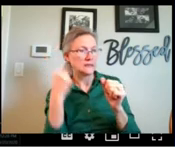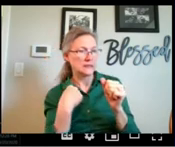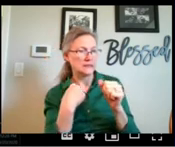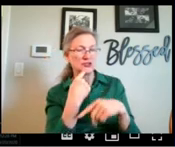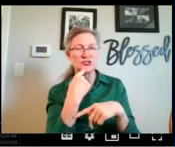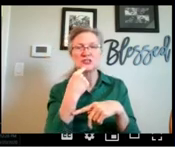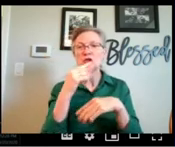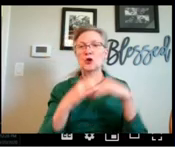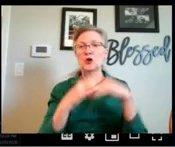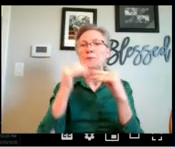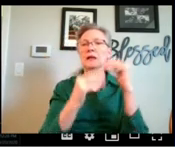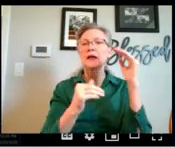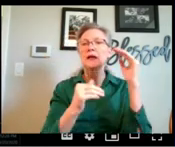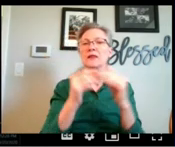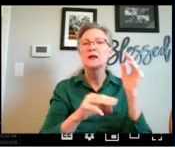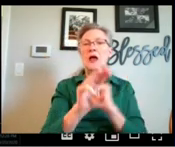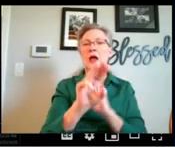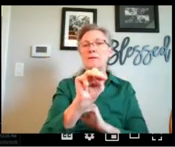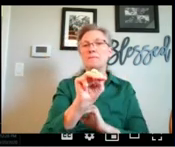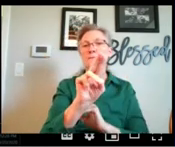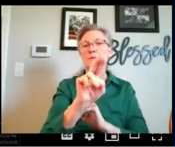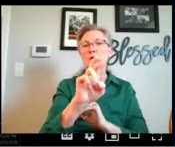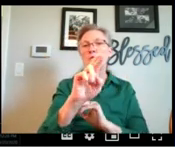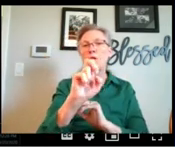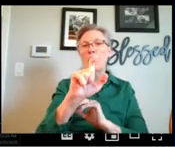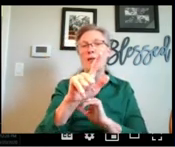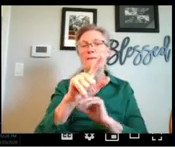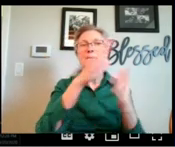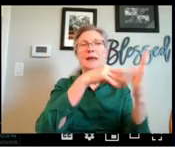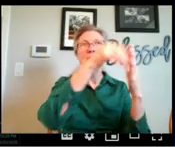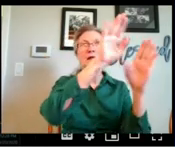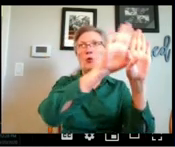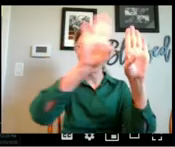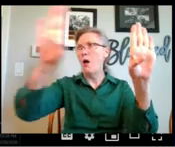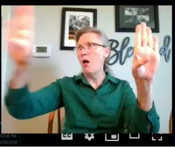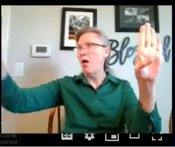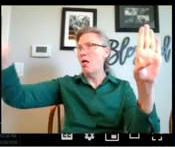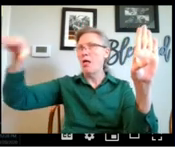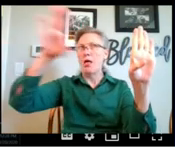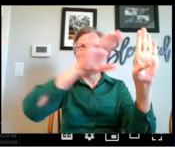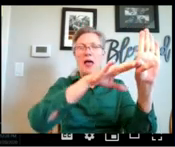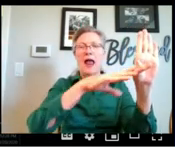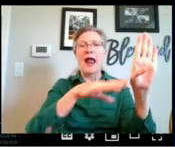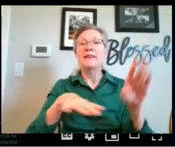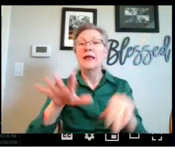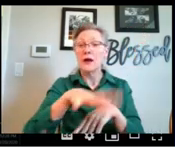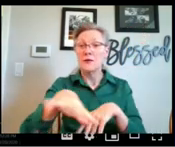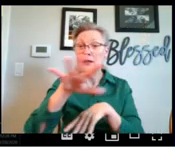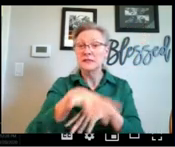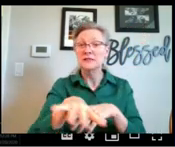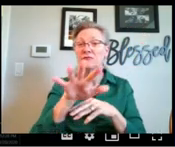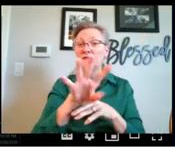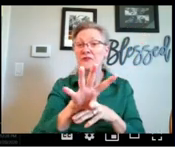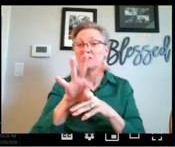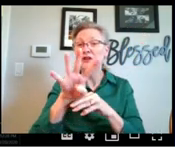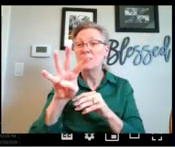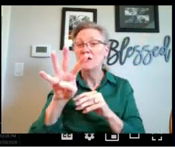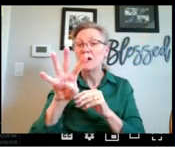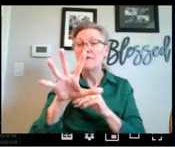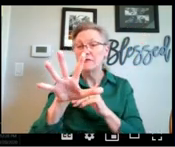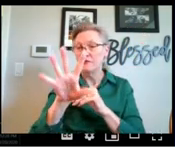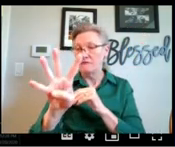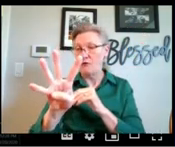be building this mural, and the area of the mural is 54 feet squared. Awesome. You know your area. She tells you the base of the mural is